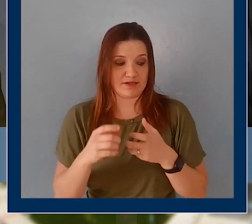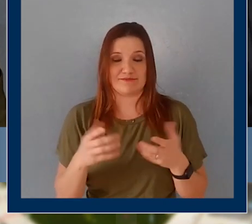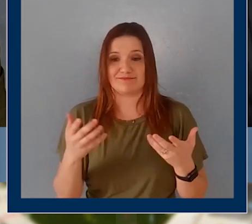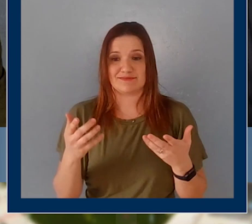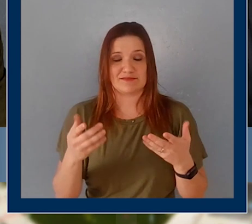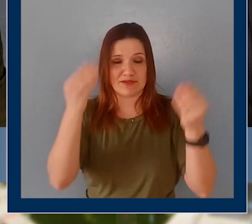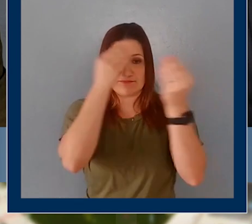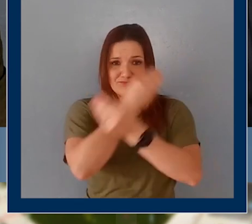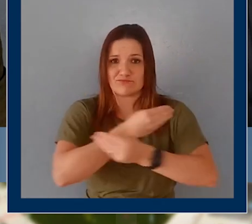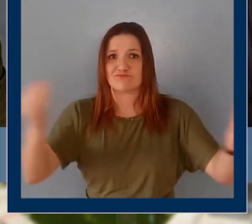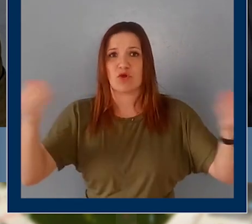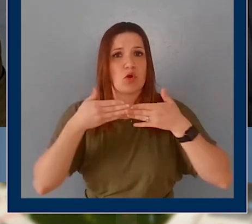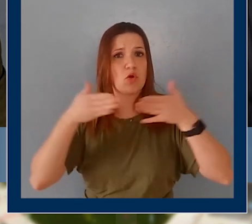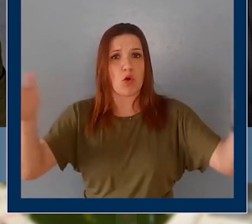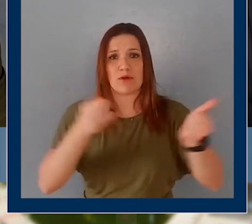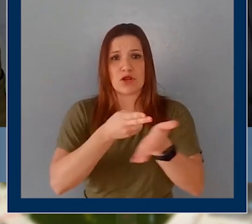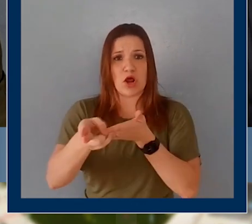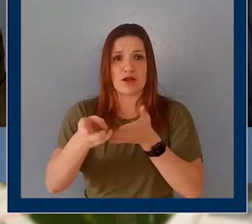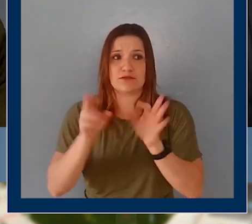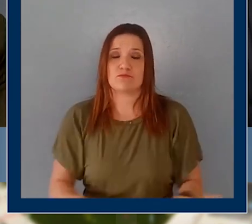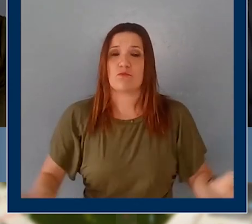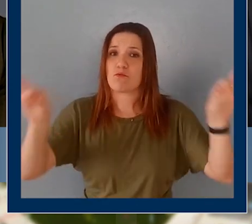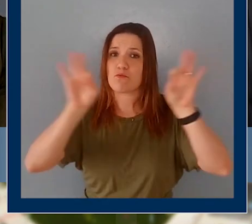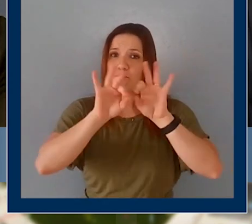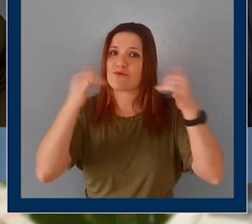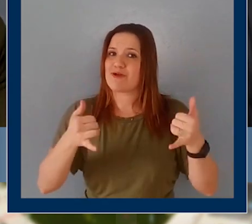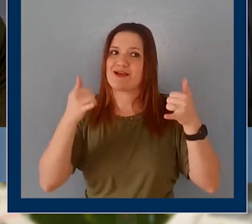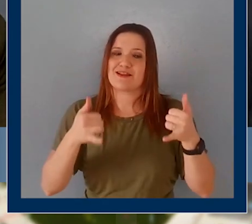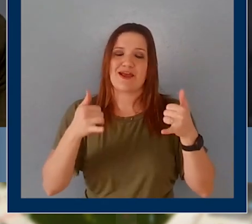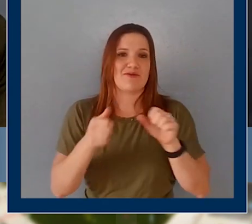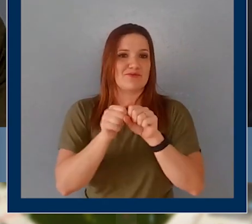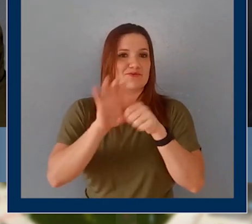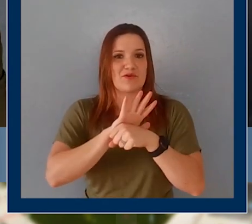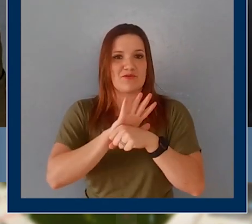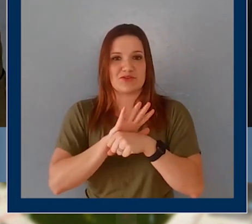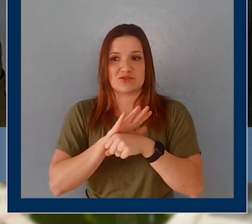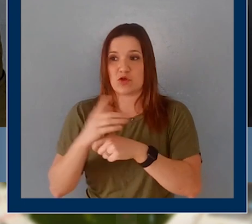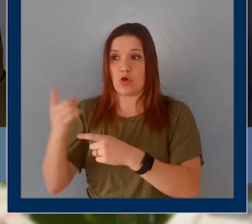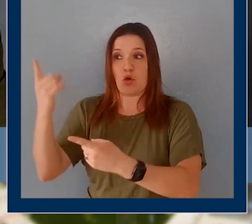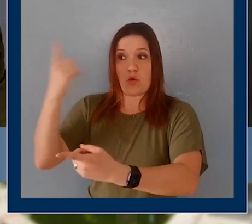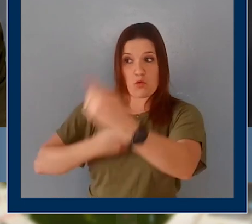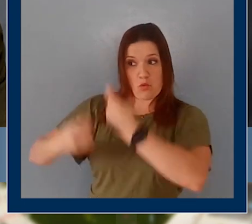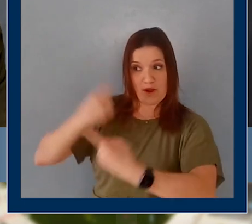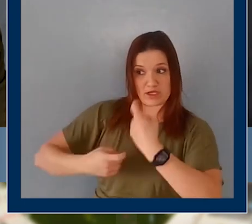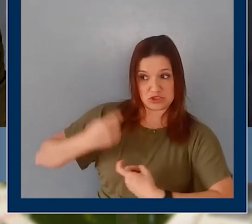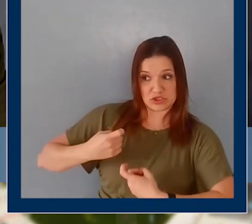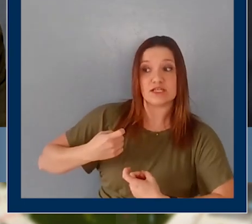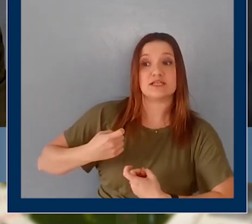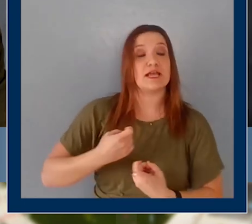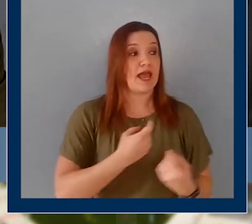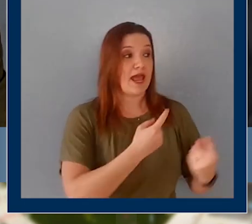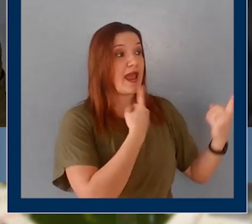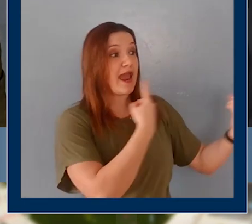like this, sharing information on social media so that you can take what you hear and share it with your friends and family. We will post